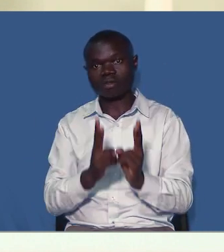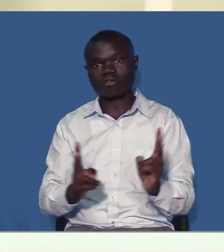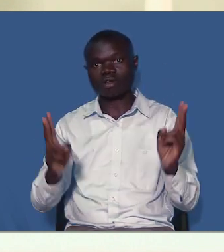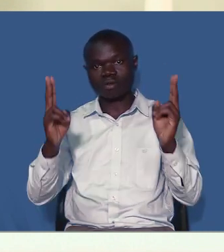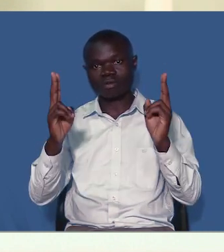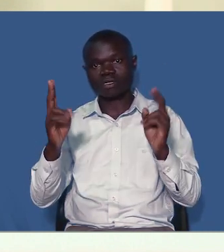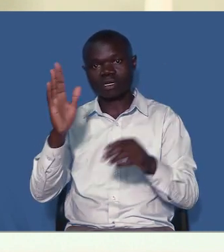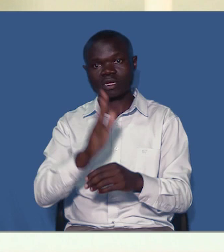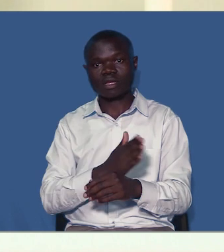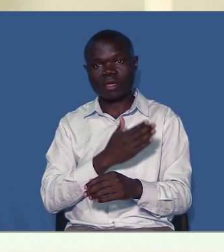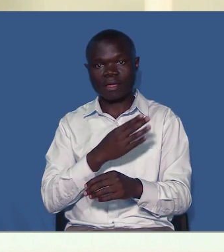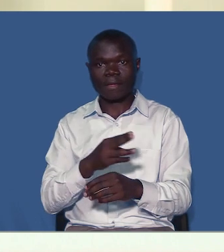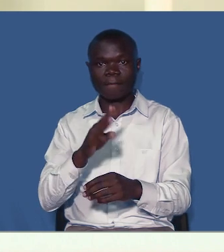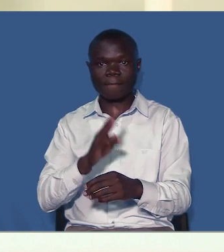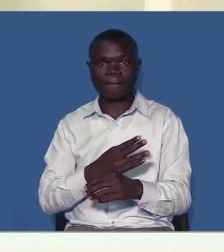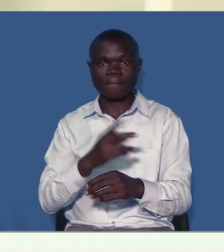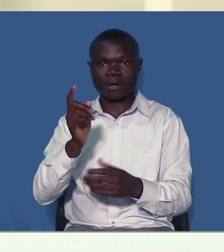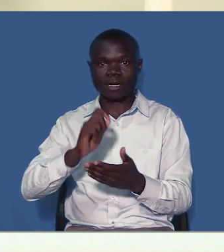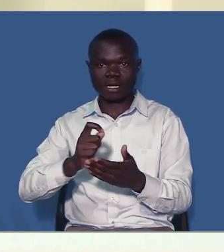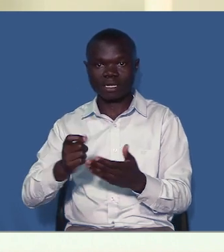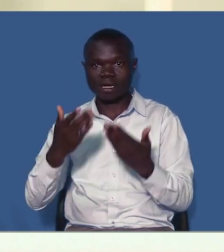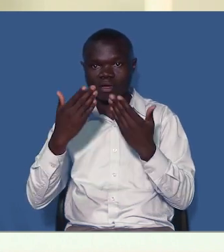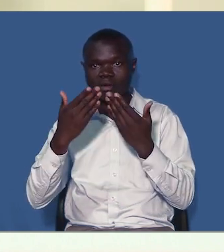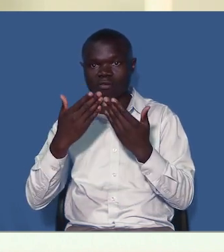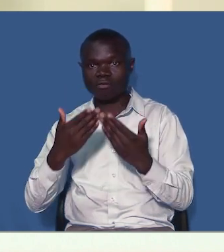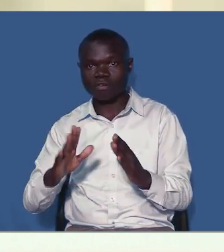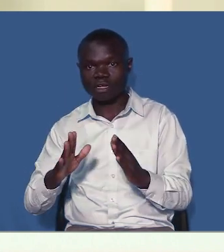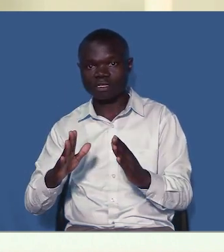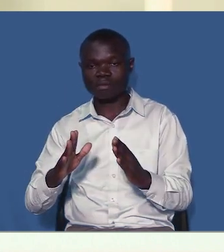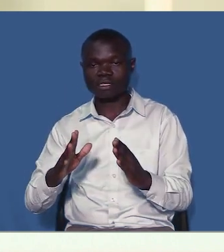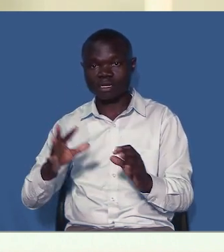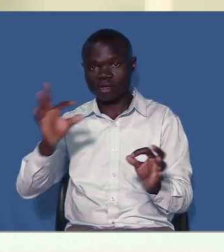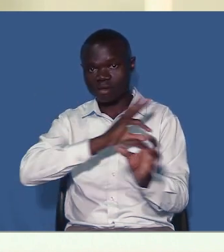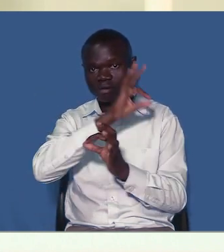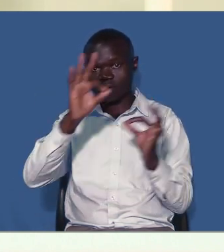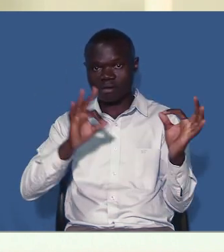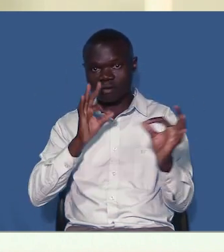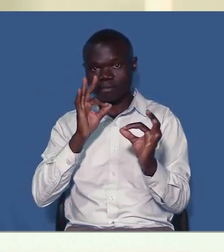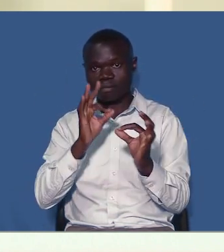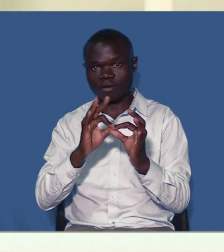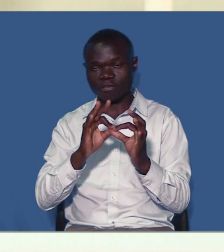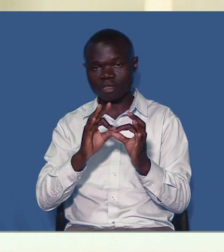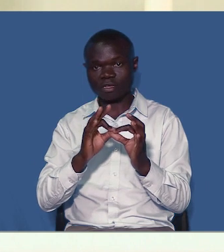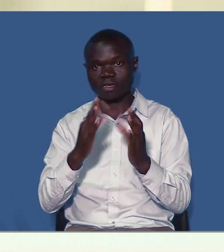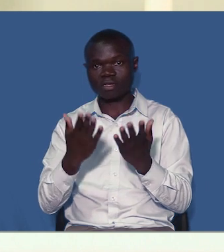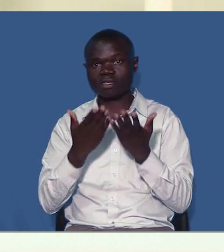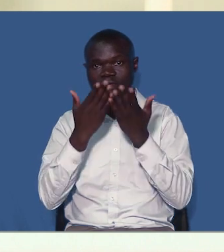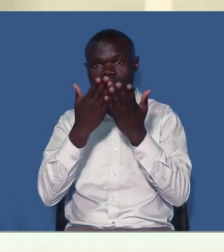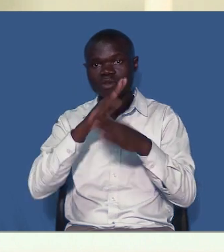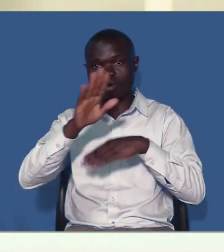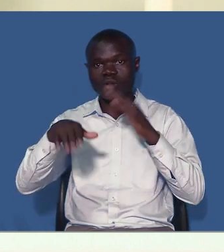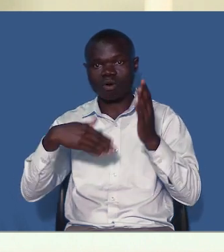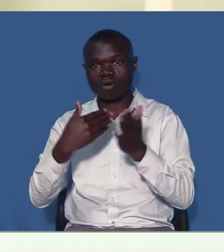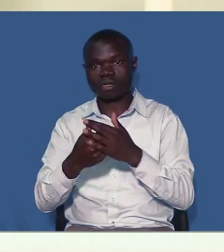writer finished by saying, "Perfect submission, all is at rest.